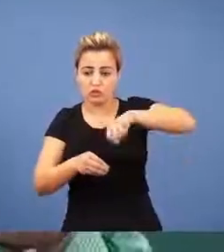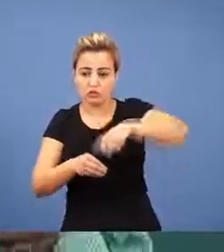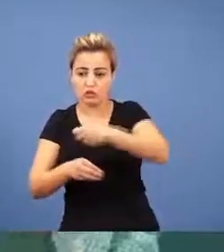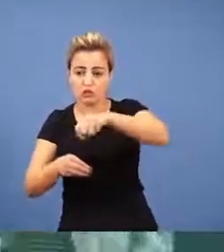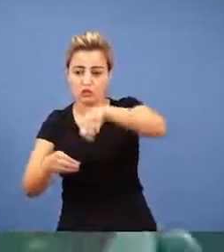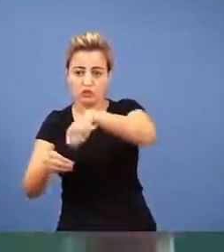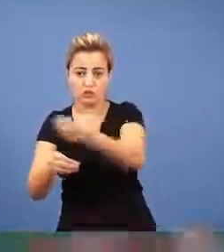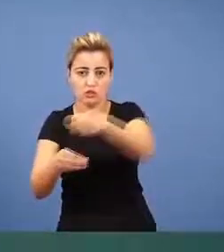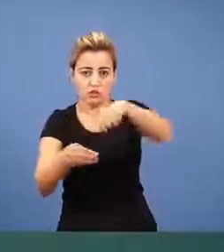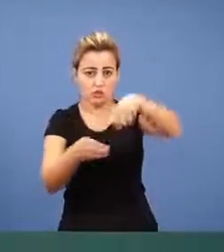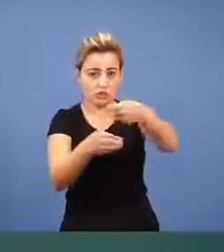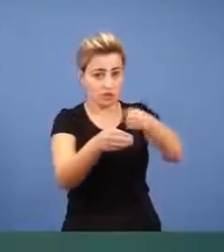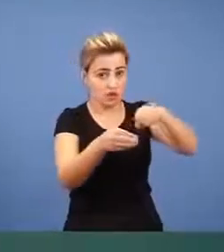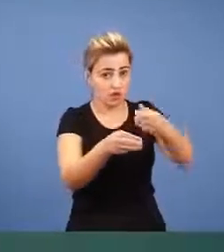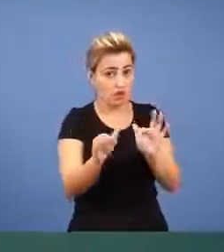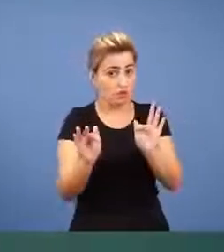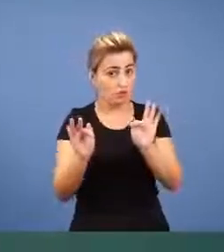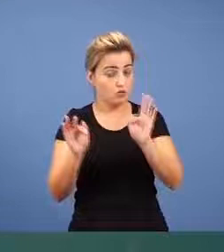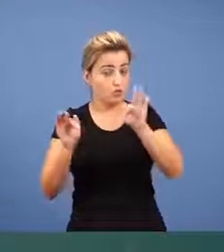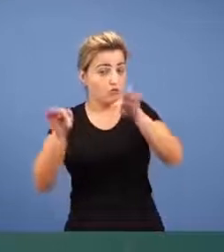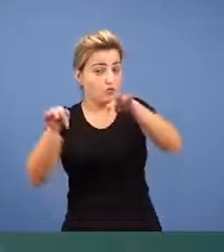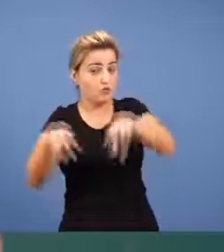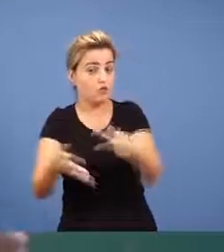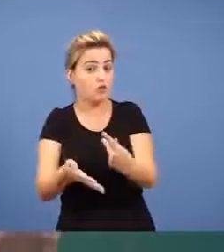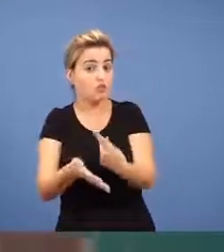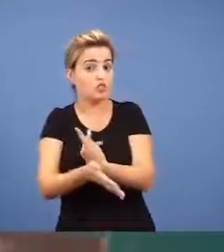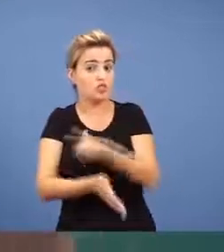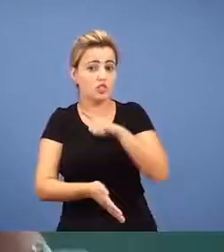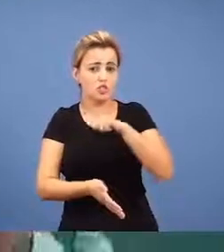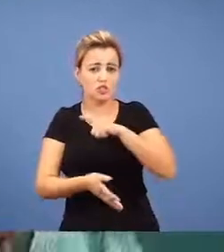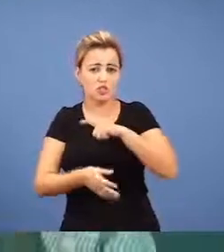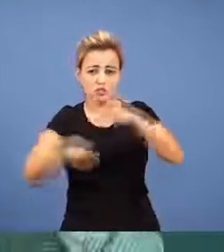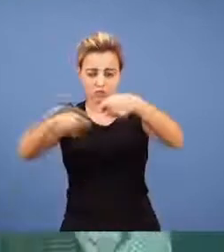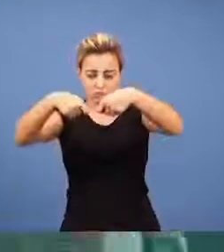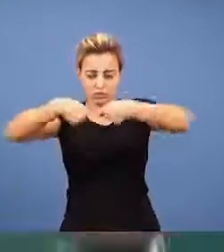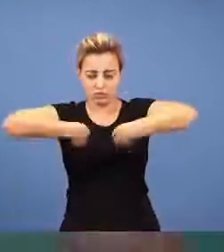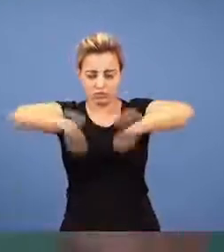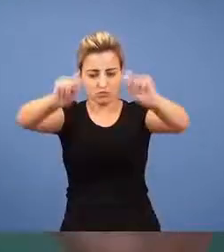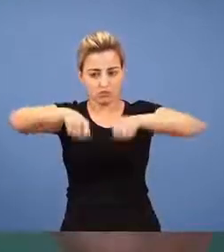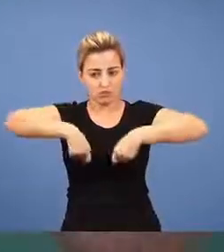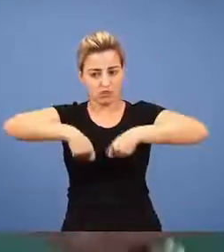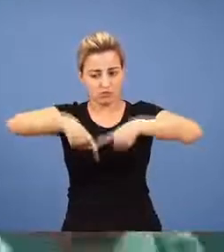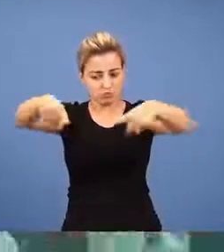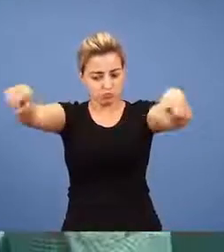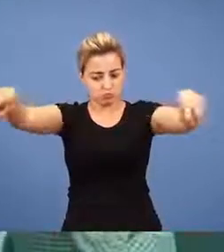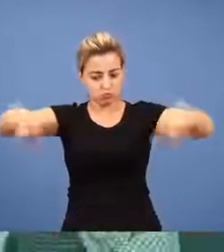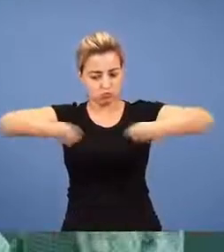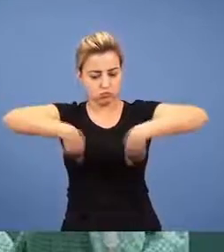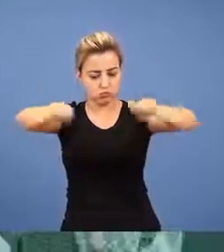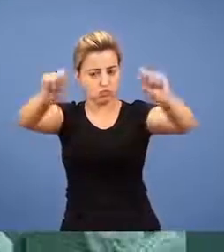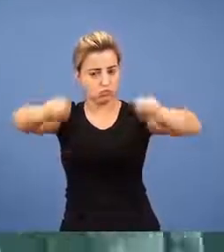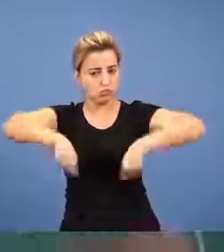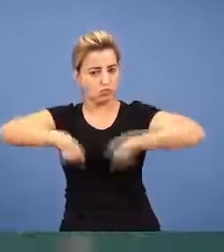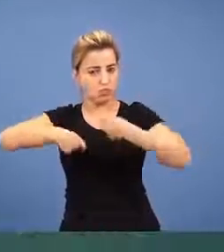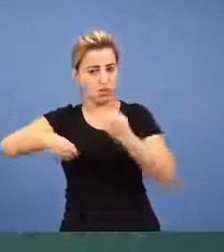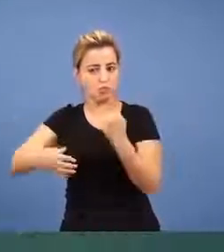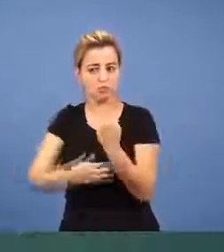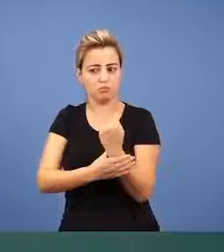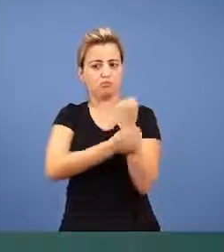blood. And the brethren put together the patches of linen. And at the end of the class, they were